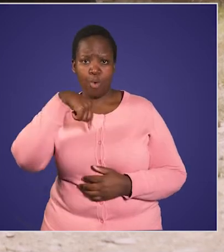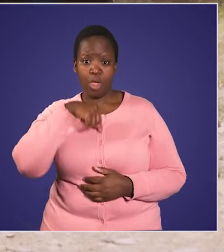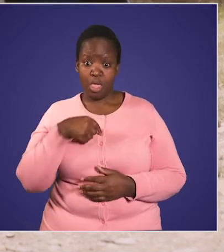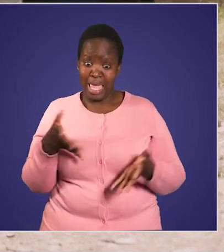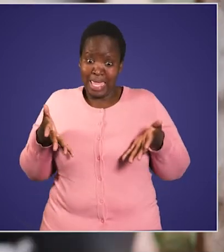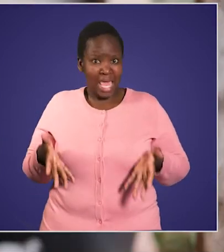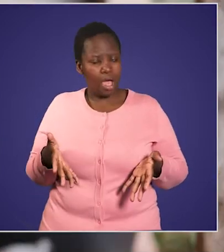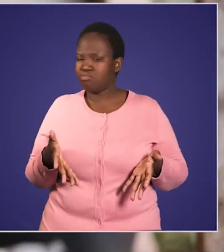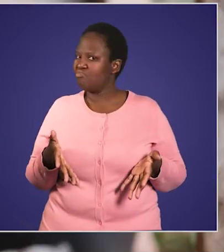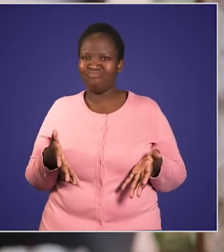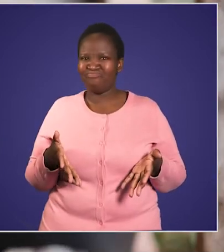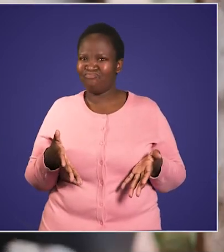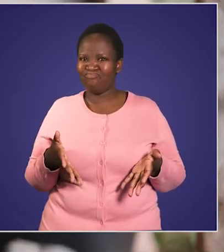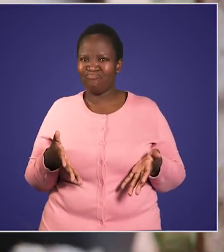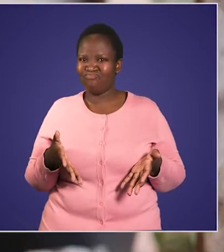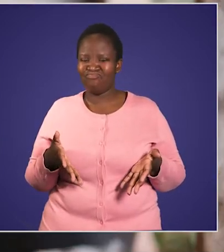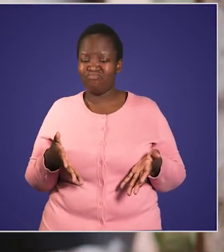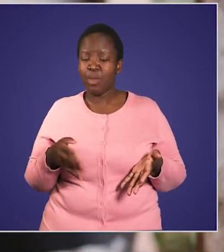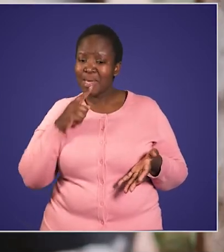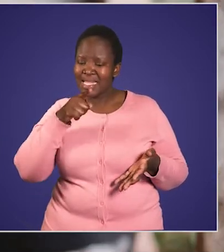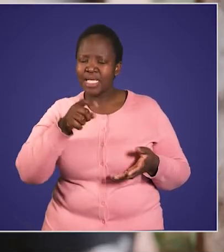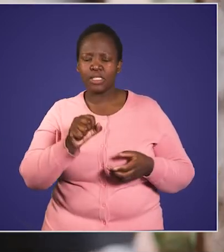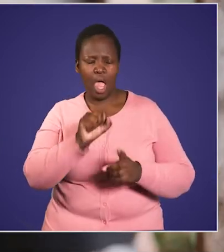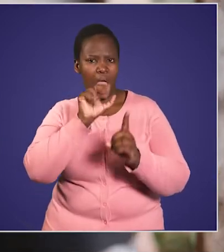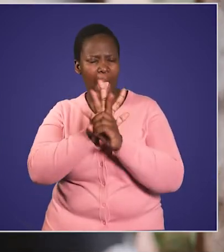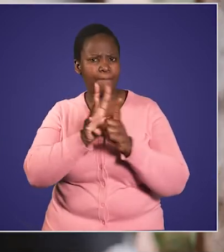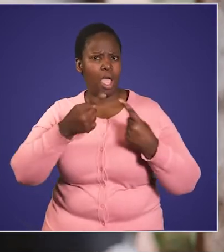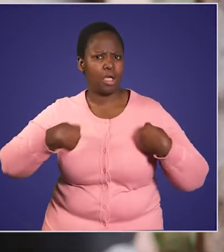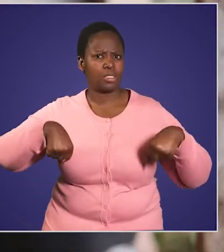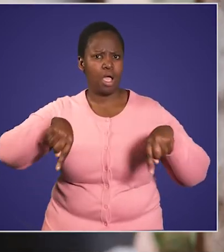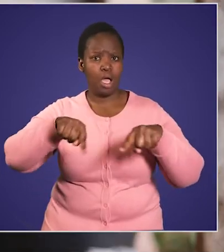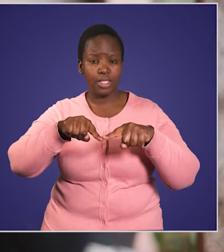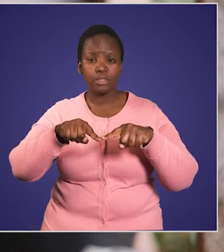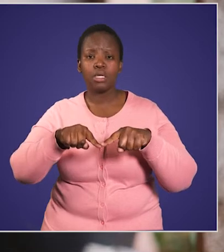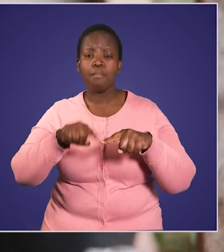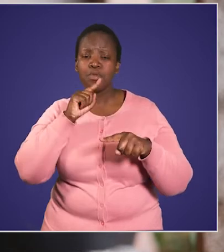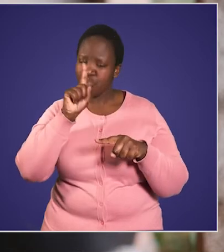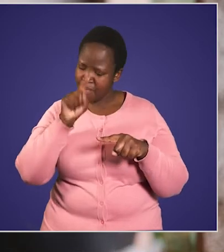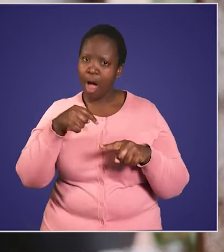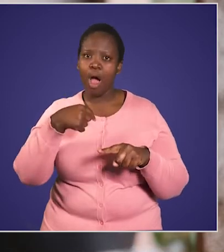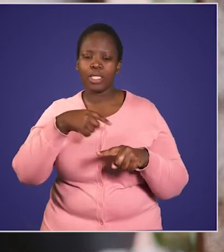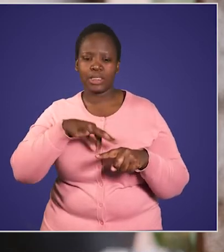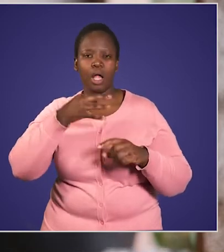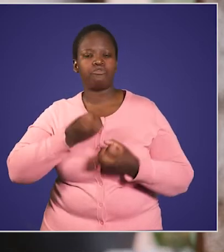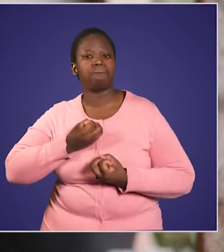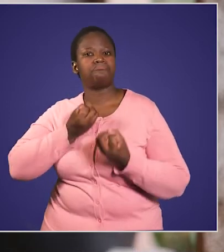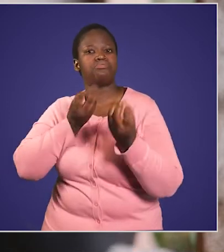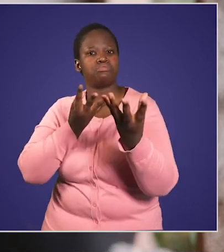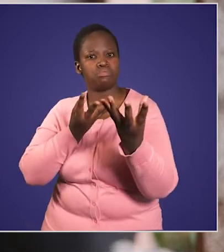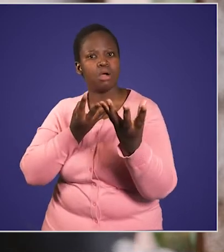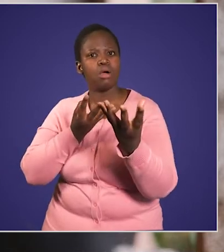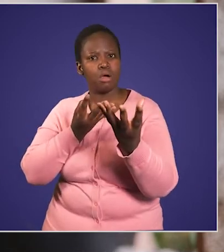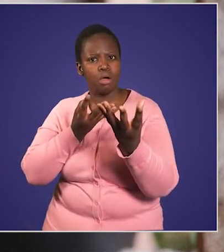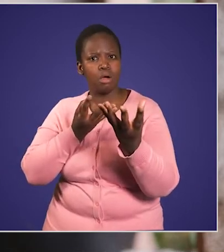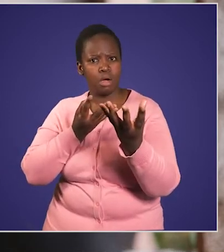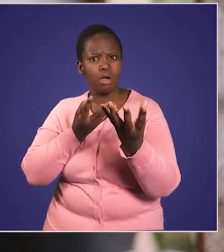are. So it really impacted us, and if it were to add a voice, me being called to